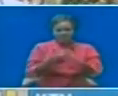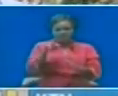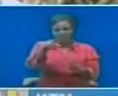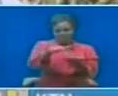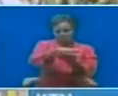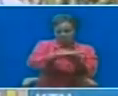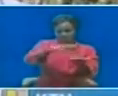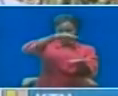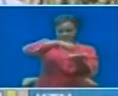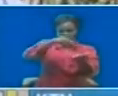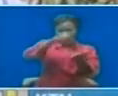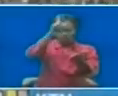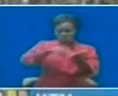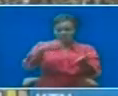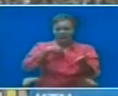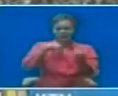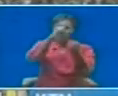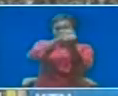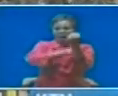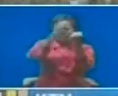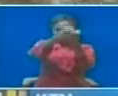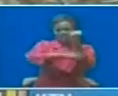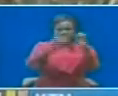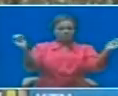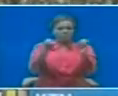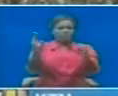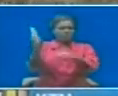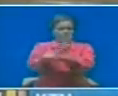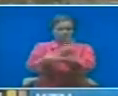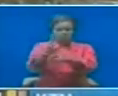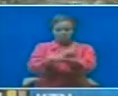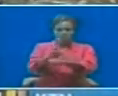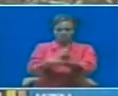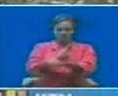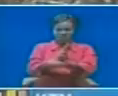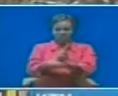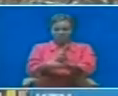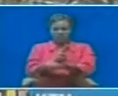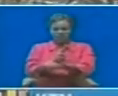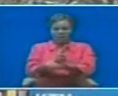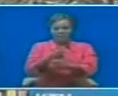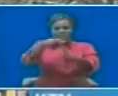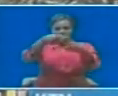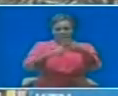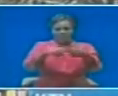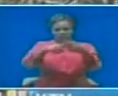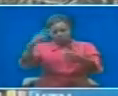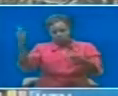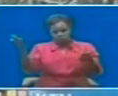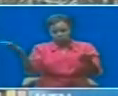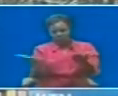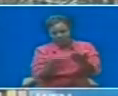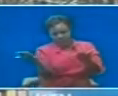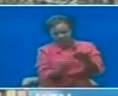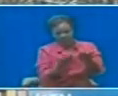This basically means we will not have any harvest. Because of the acreage, we're using a silage machine to cut it down. We'll then spray the